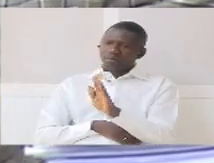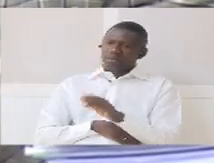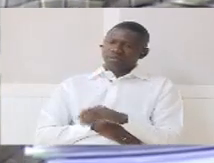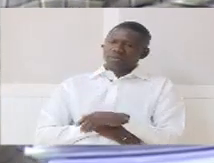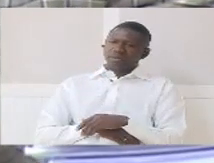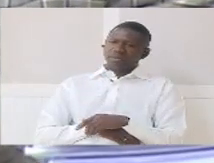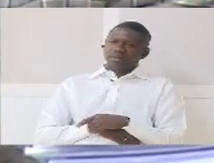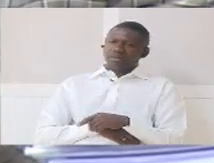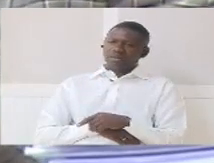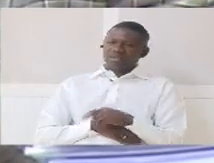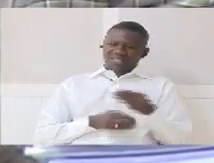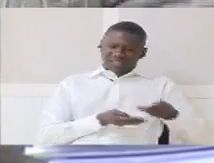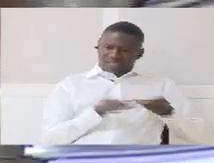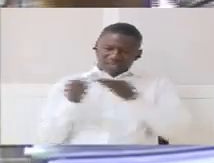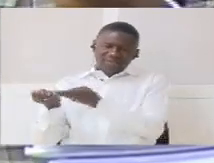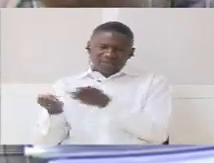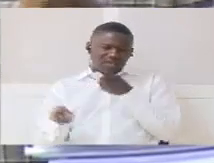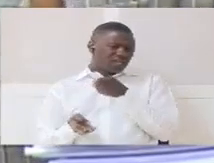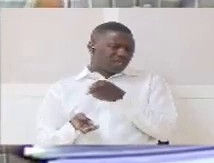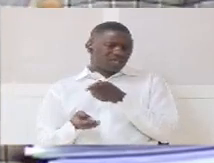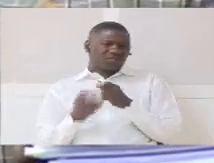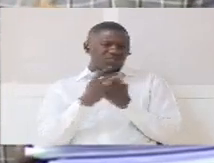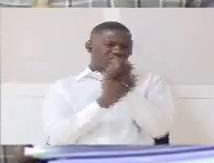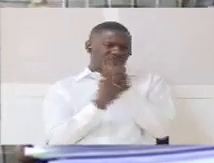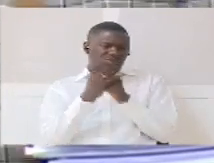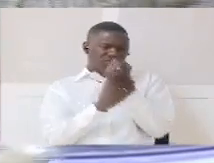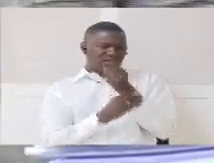providing that pap to the prisoners between